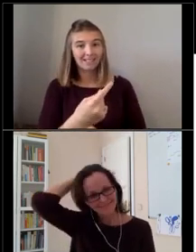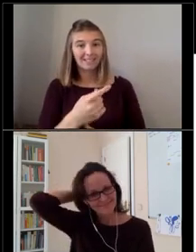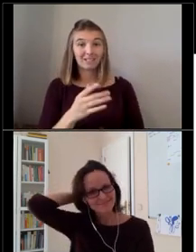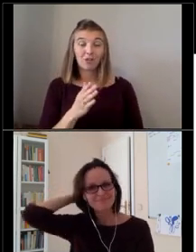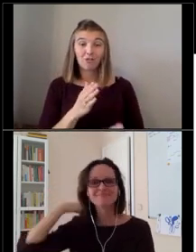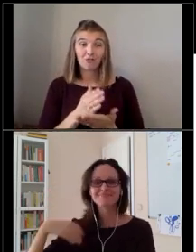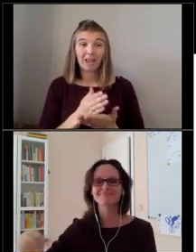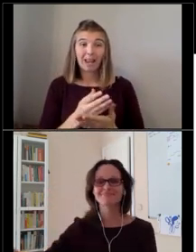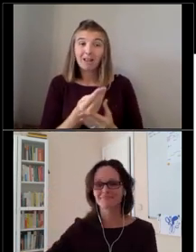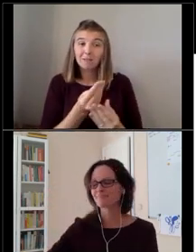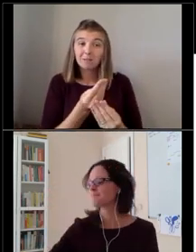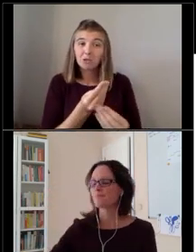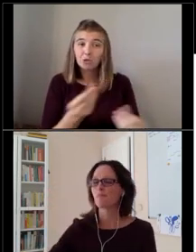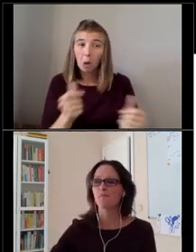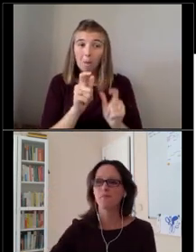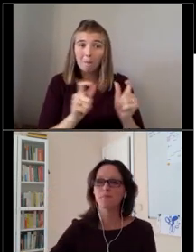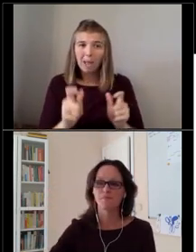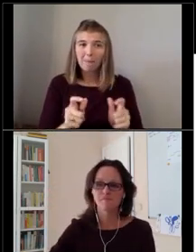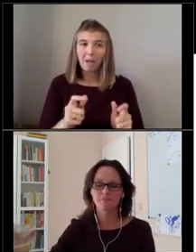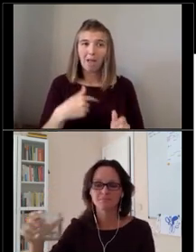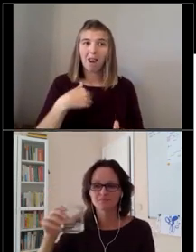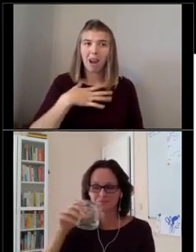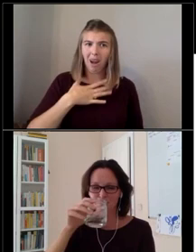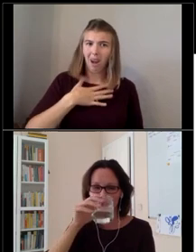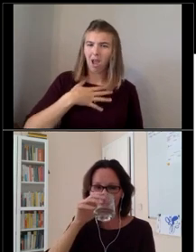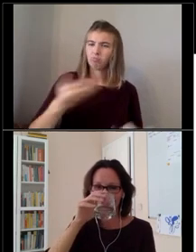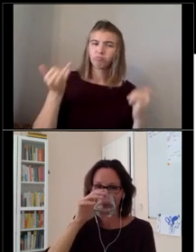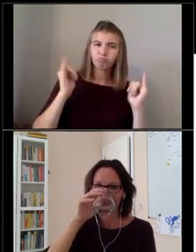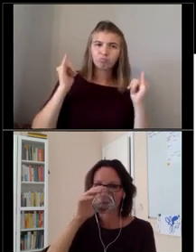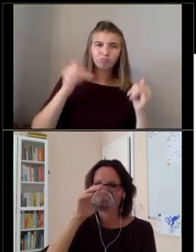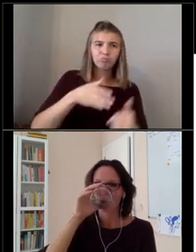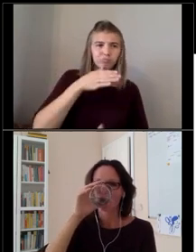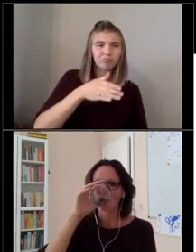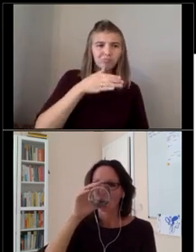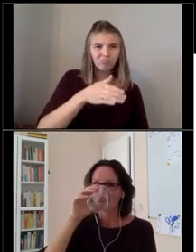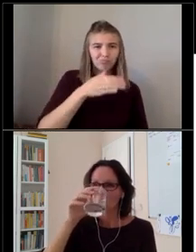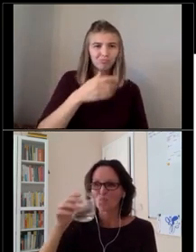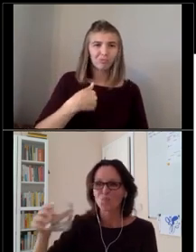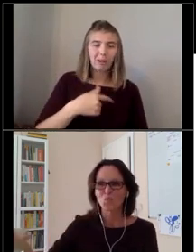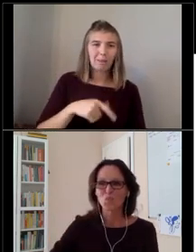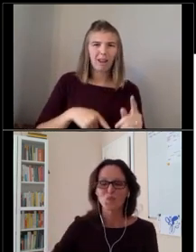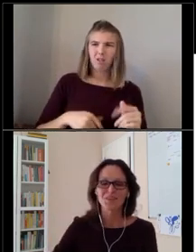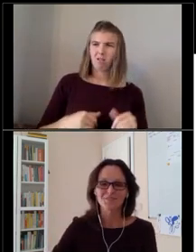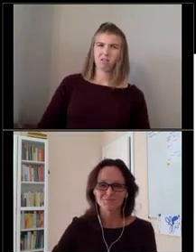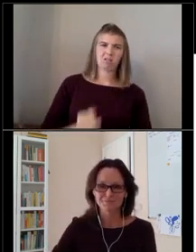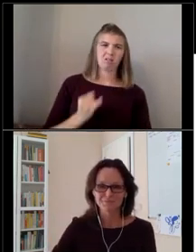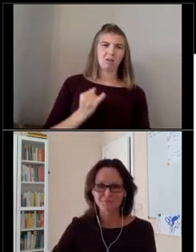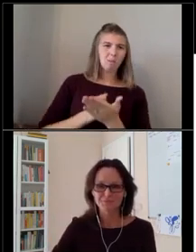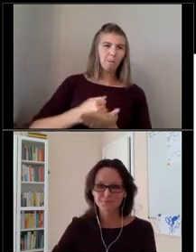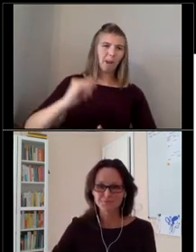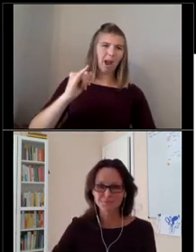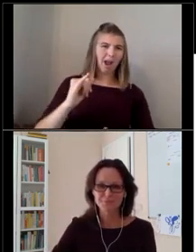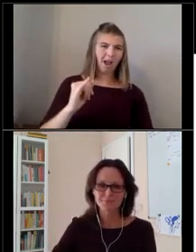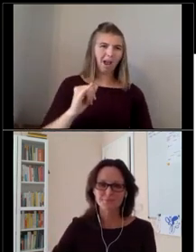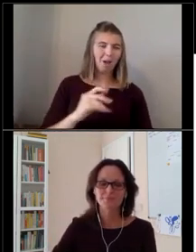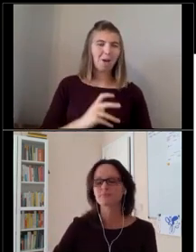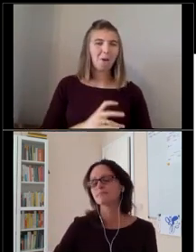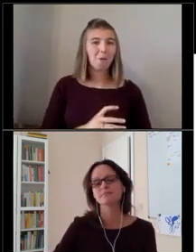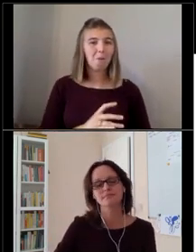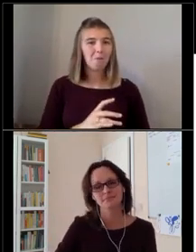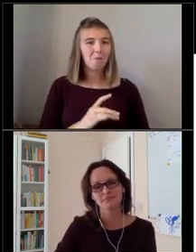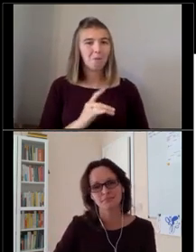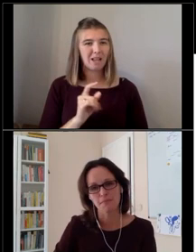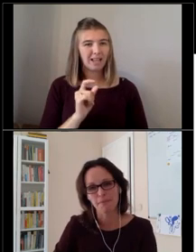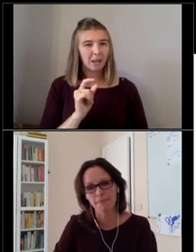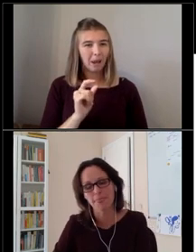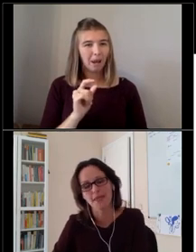traditionally enjoyed going along to these events, drinking as much as they feel comfortable drinking. And that has been a